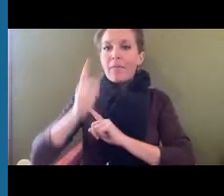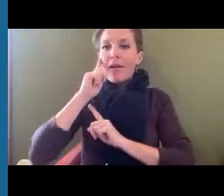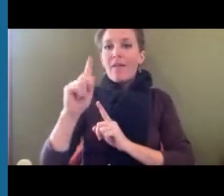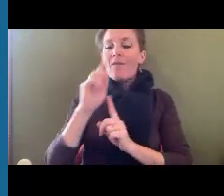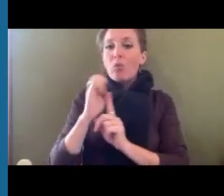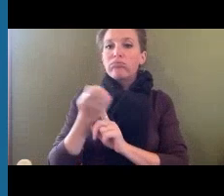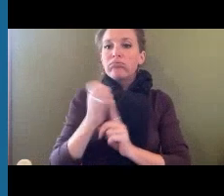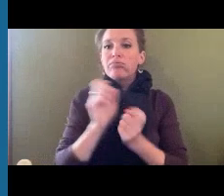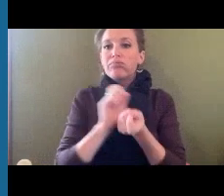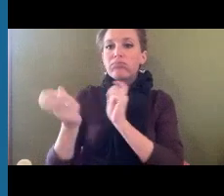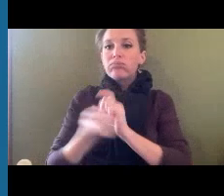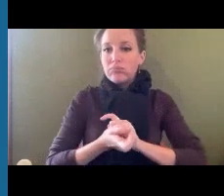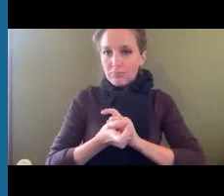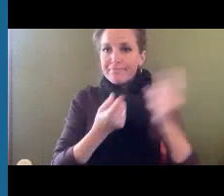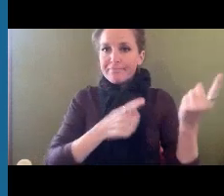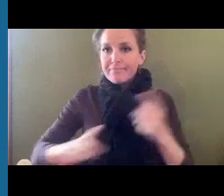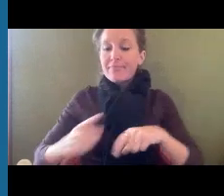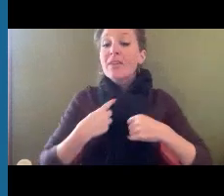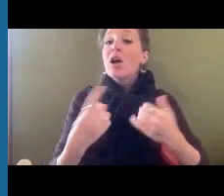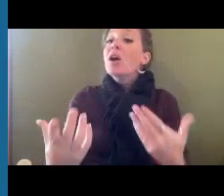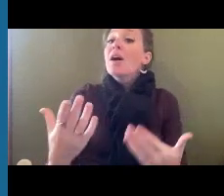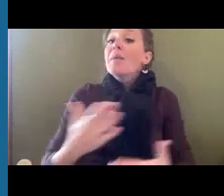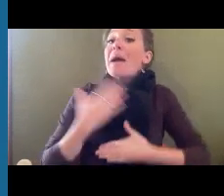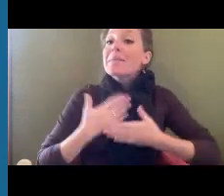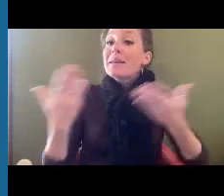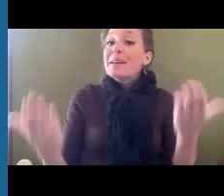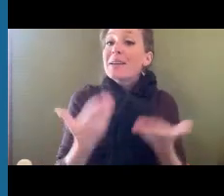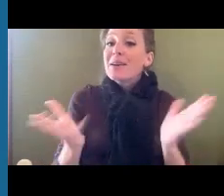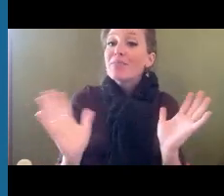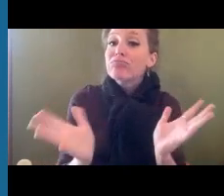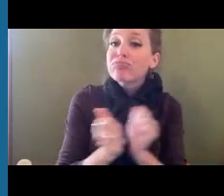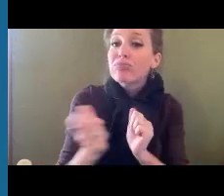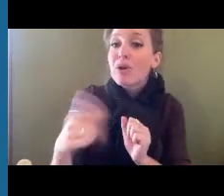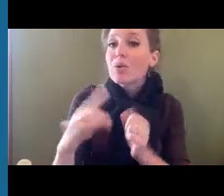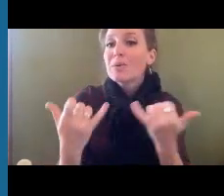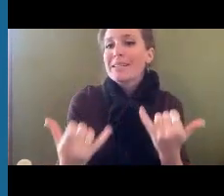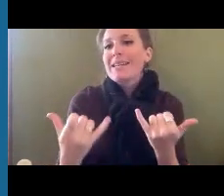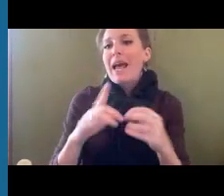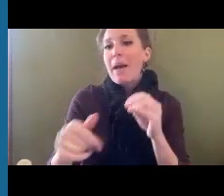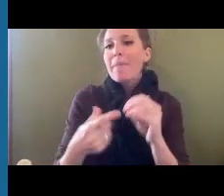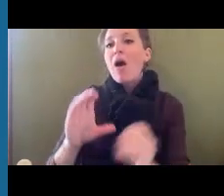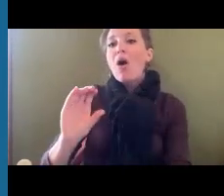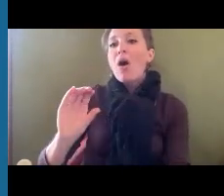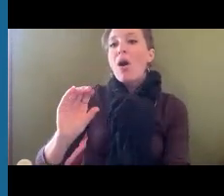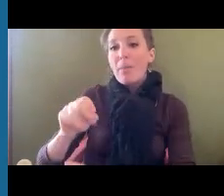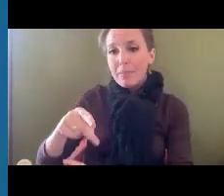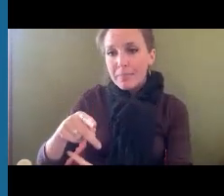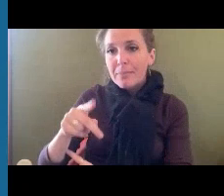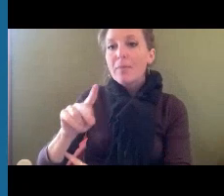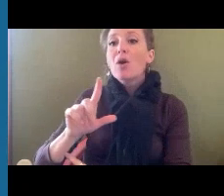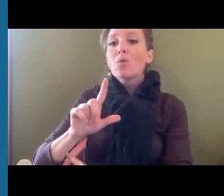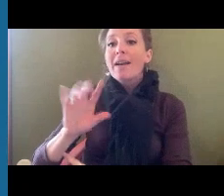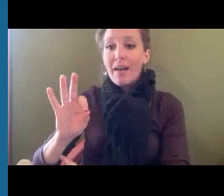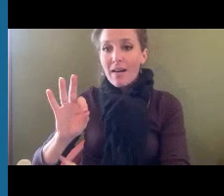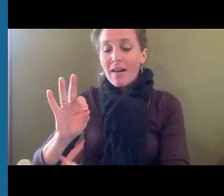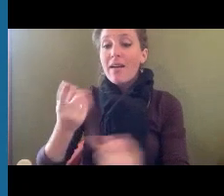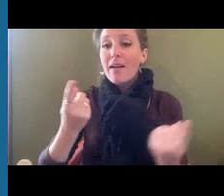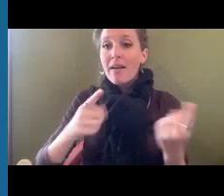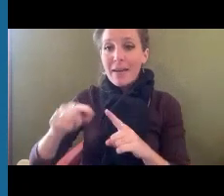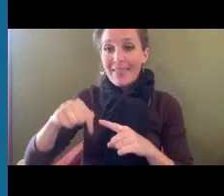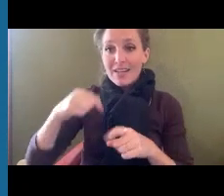change. So I'm happy to speak to you guys today about COP29, which is coming up this year. So just as a